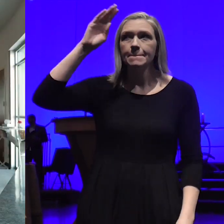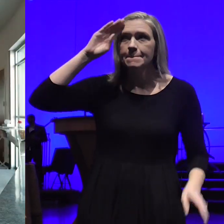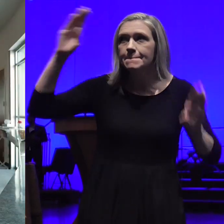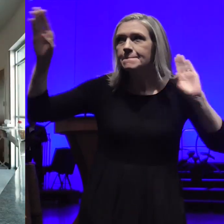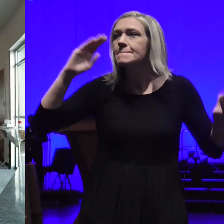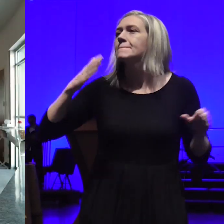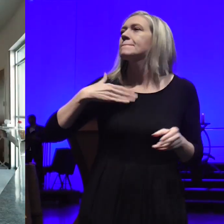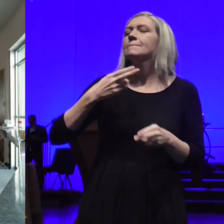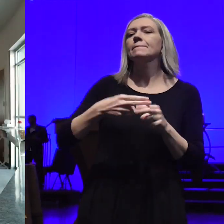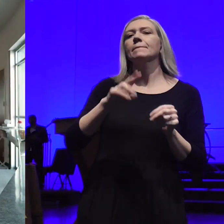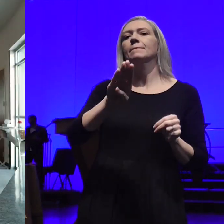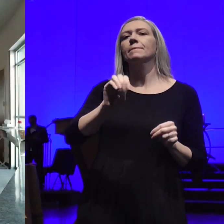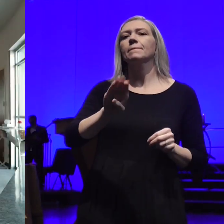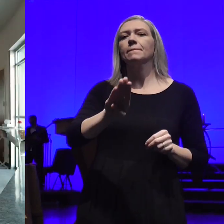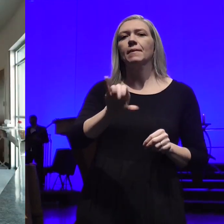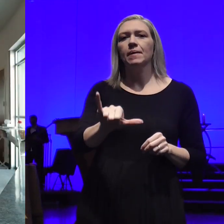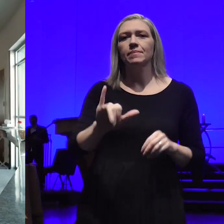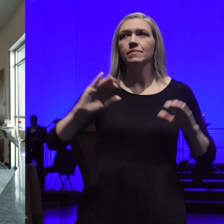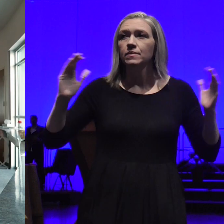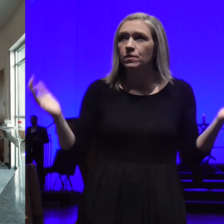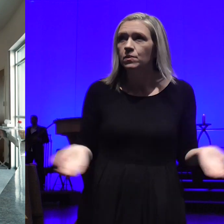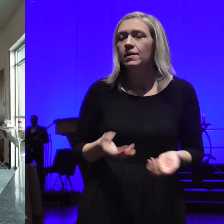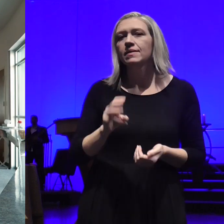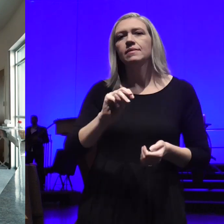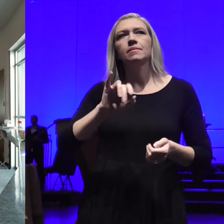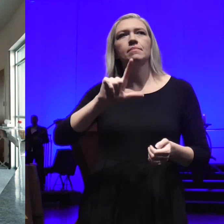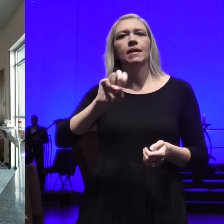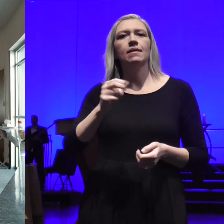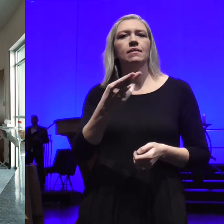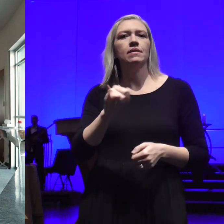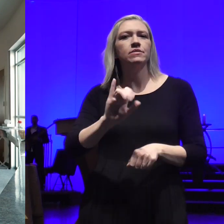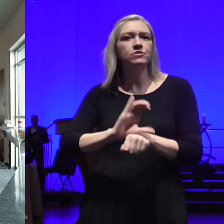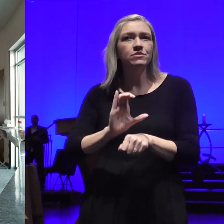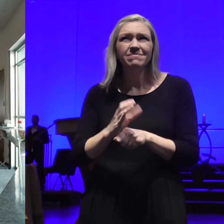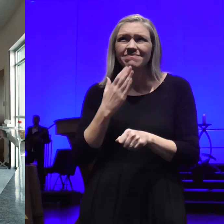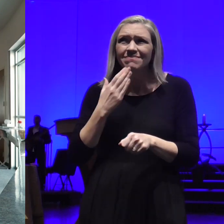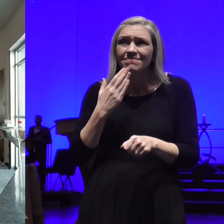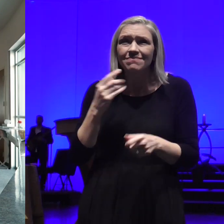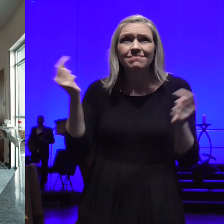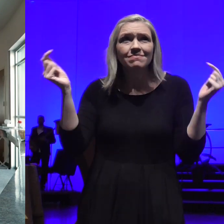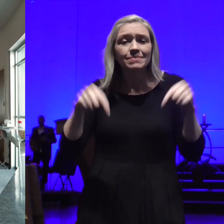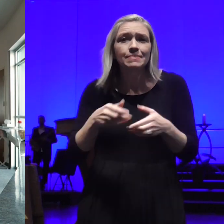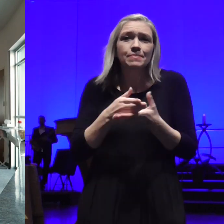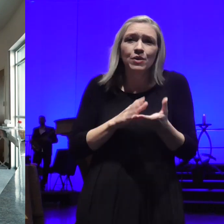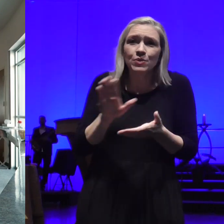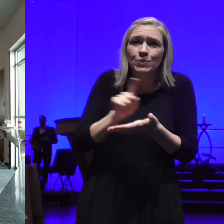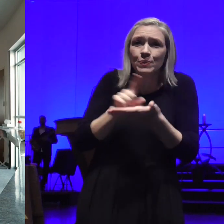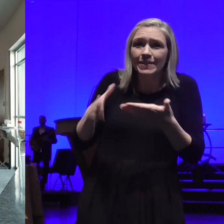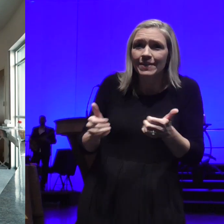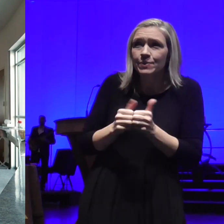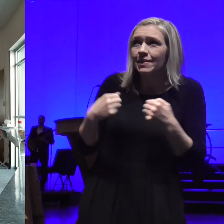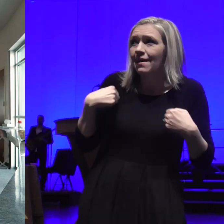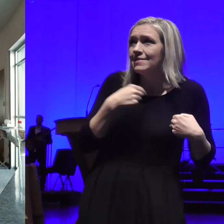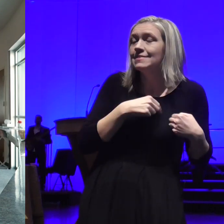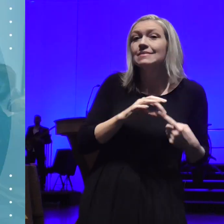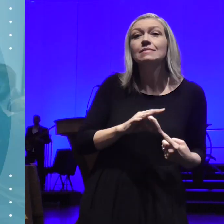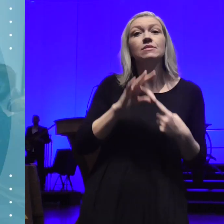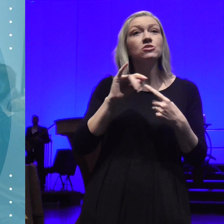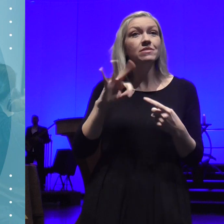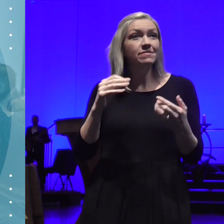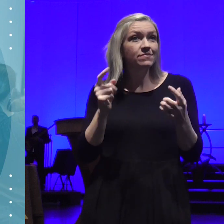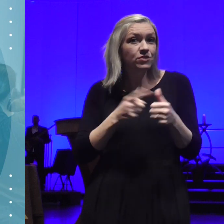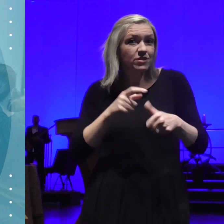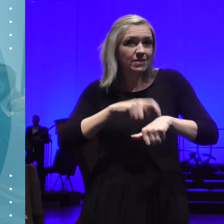Hey everybody, my name is Bobby. Welcome to Mile High Church. We want to thank you all for spending part of your weekend with us, especially if you're new.